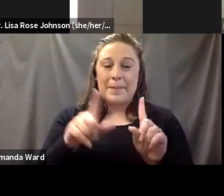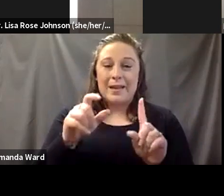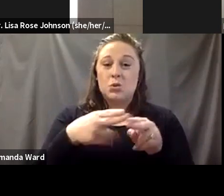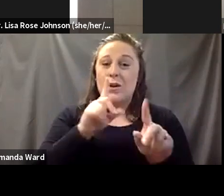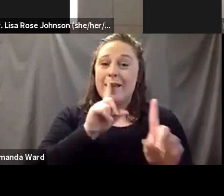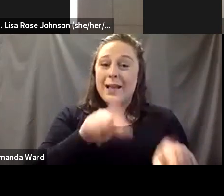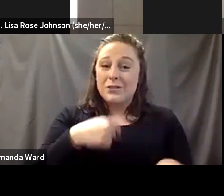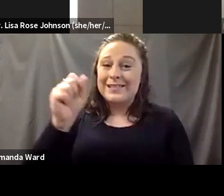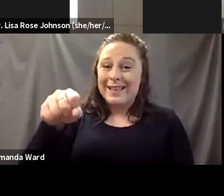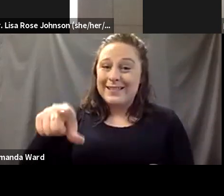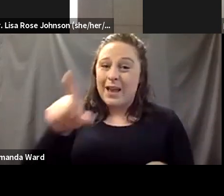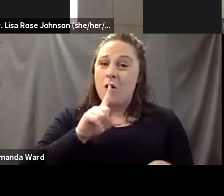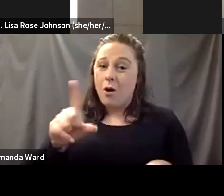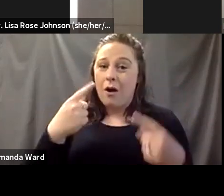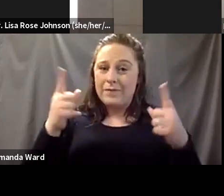they are effective.